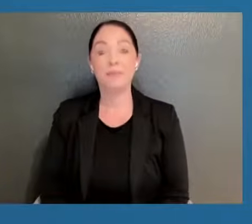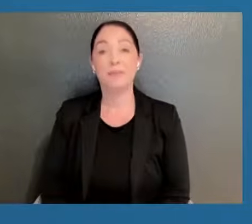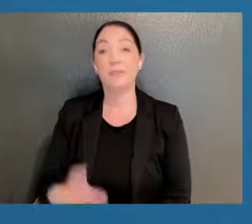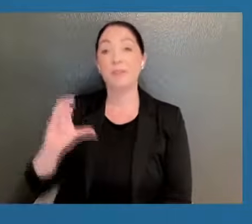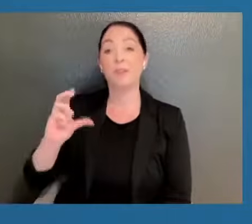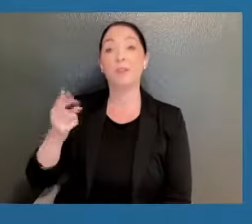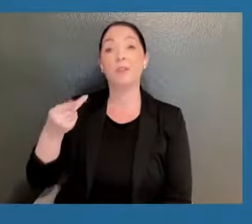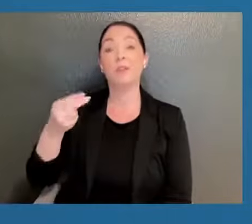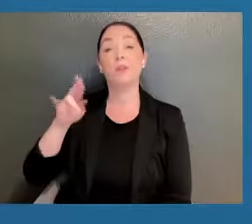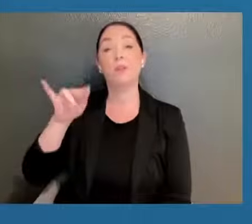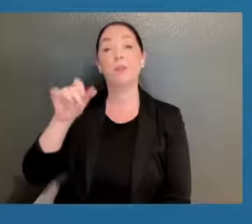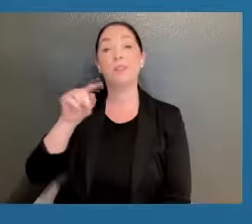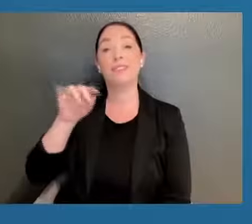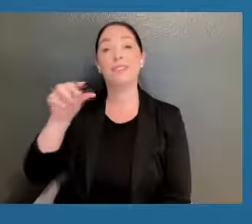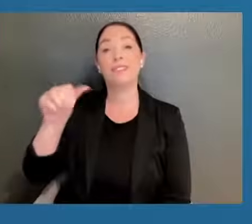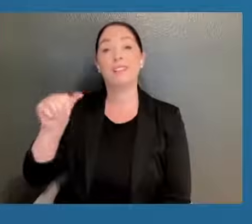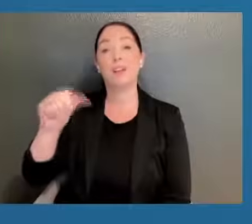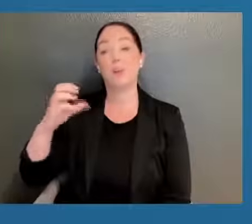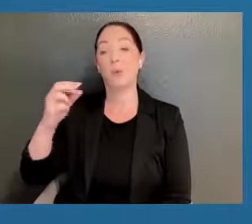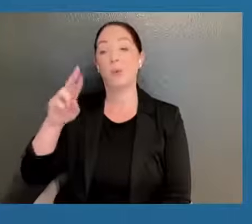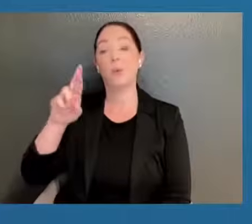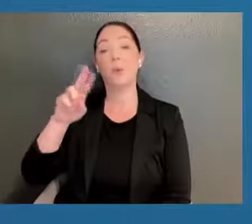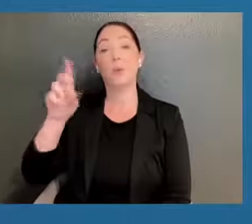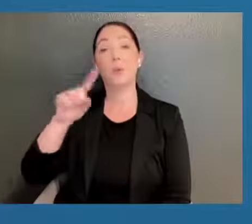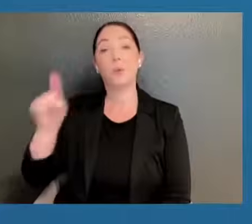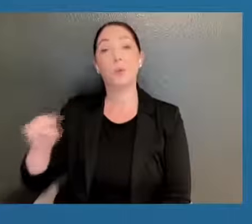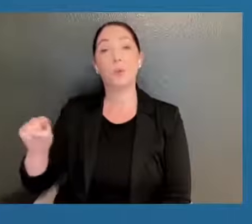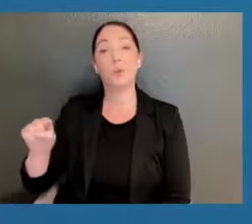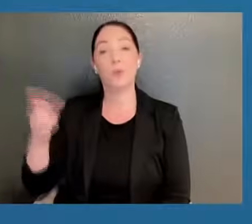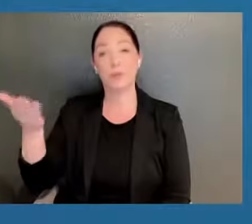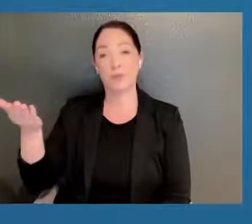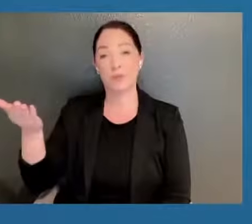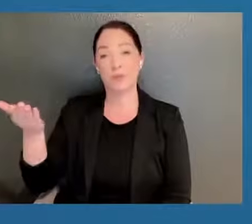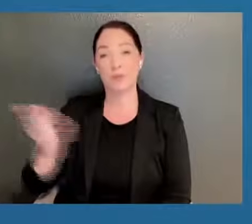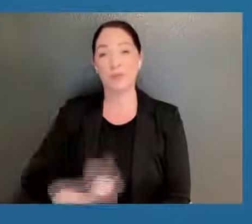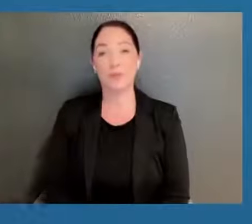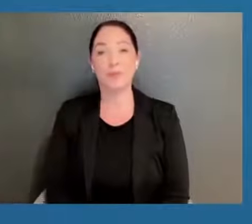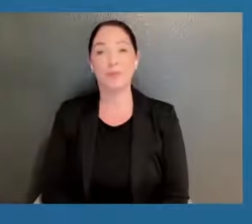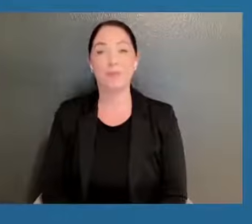Christina Cruz. Christina Cruz.